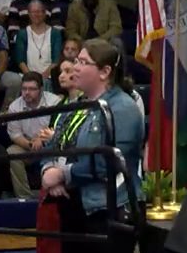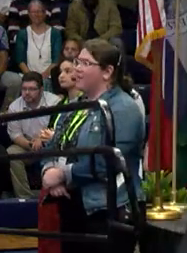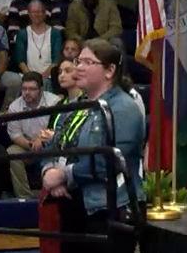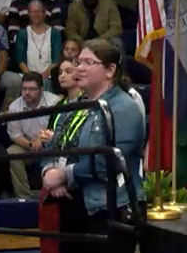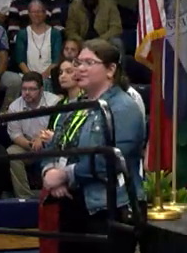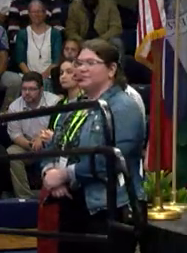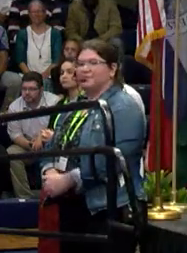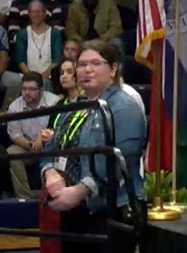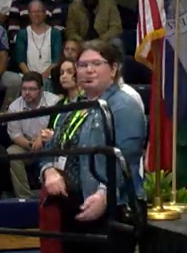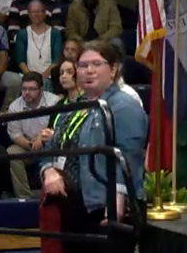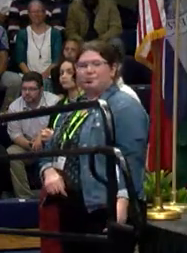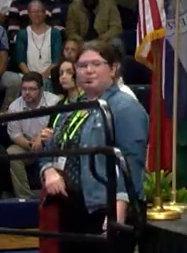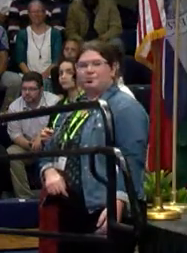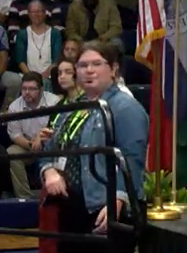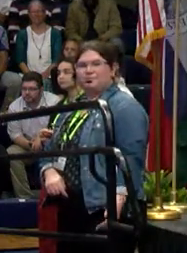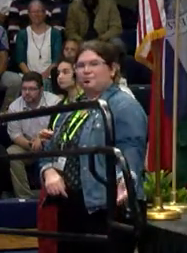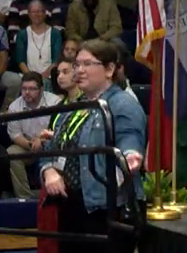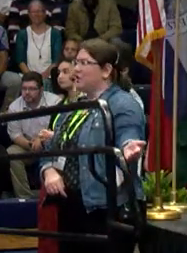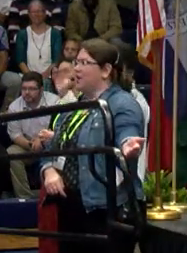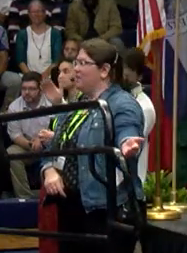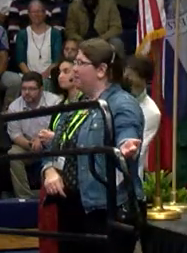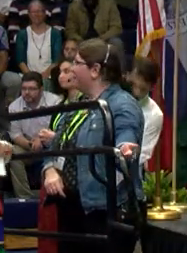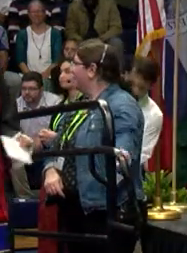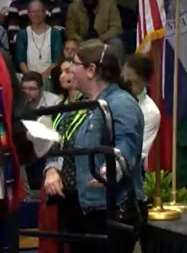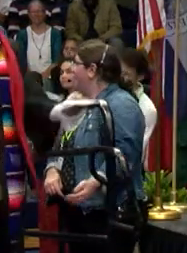Elizabeth Hernandez Garcia.